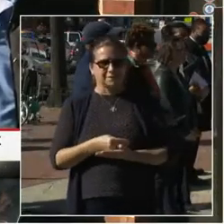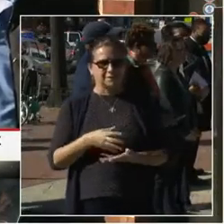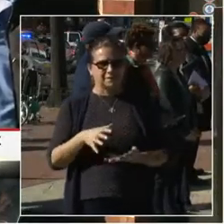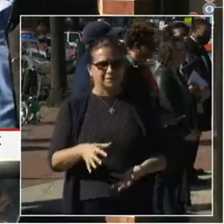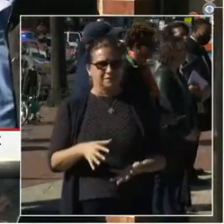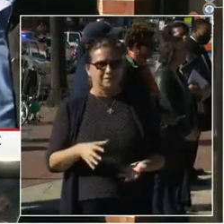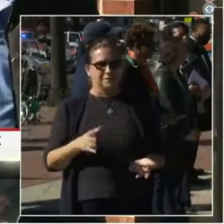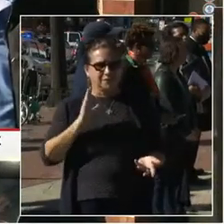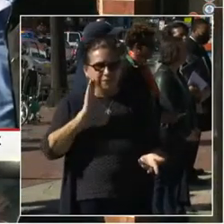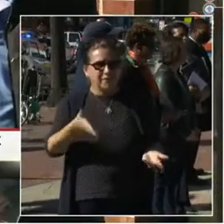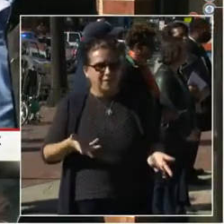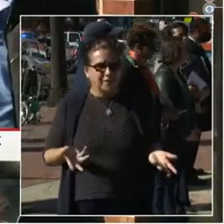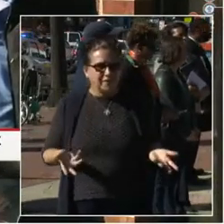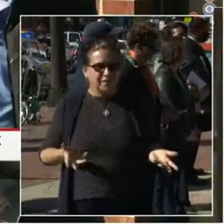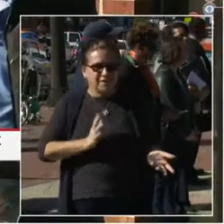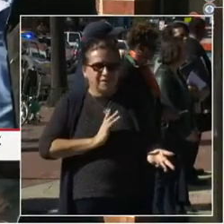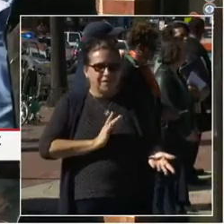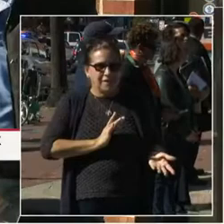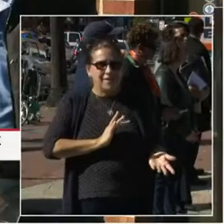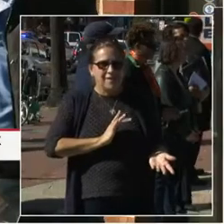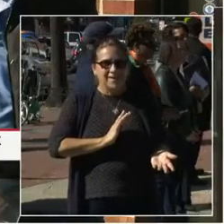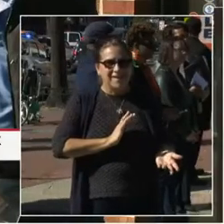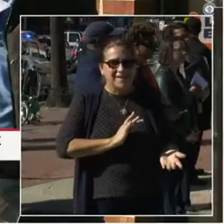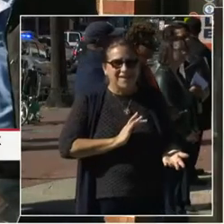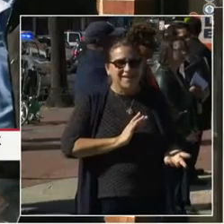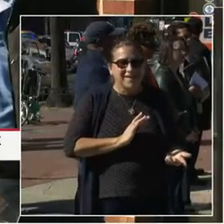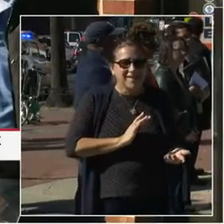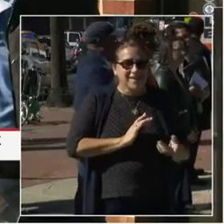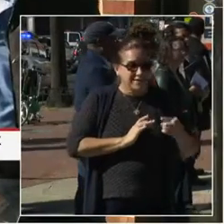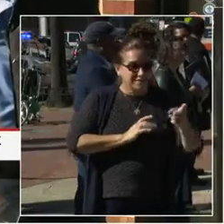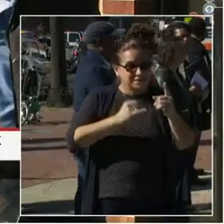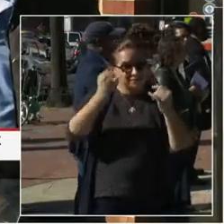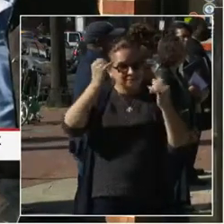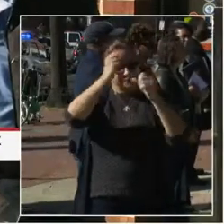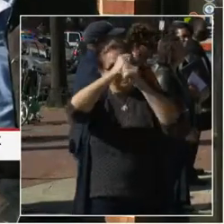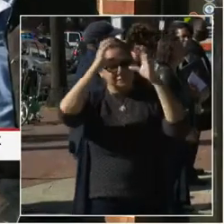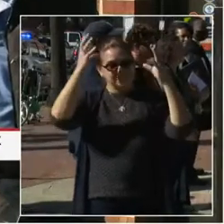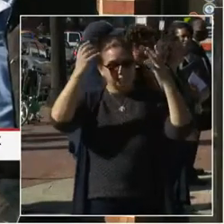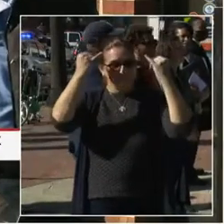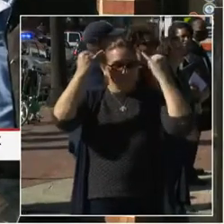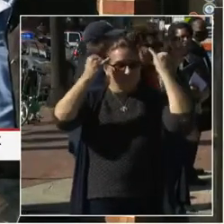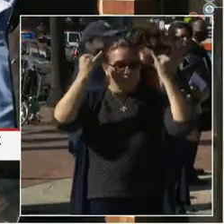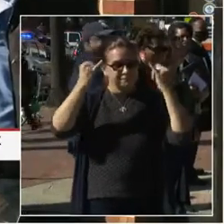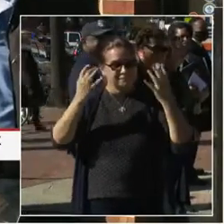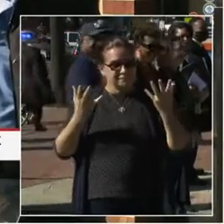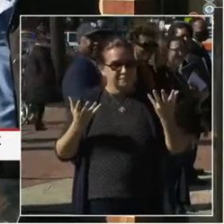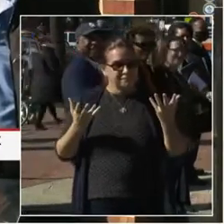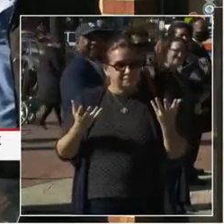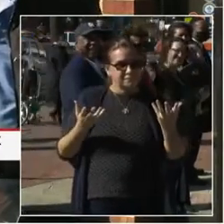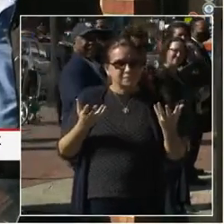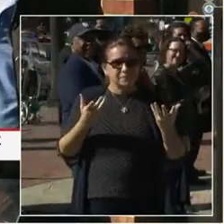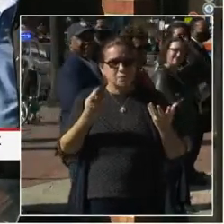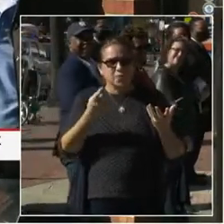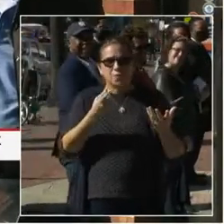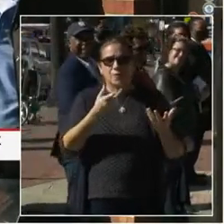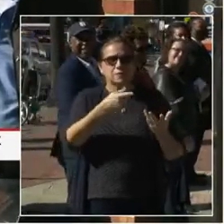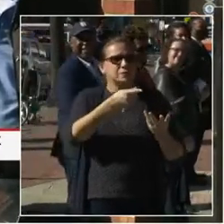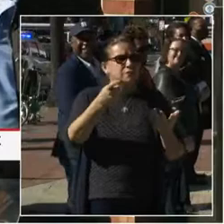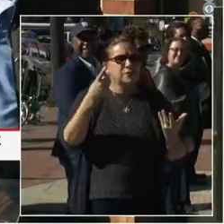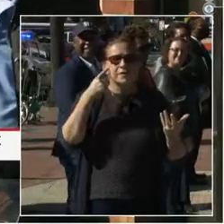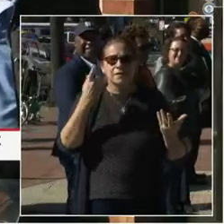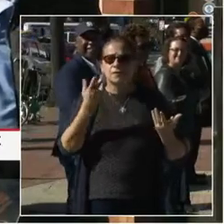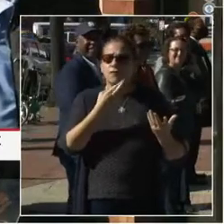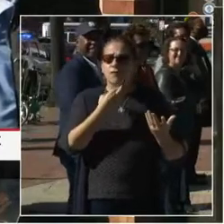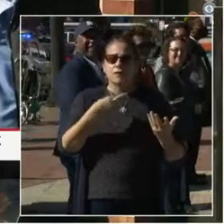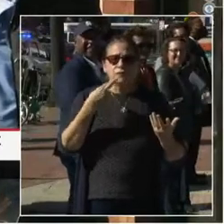being a restaurateur. Anybody here have an idea about being a restaurateur? Here's your chance. I'll give you the mic. That's okay, even if you don't. We want to